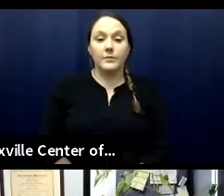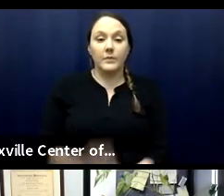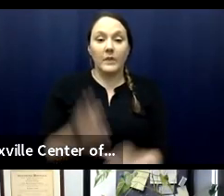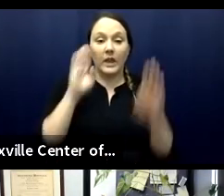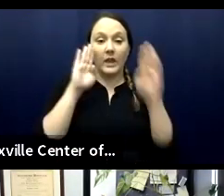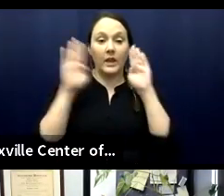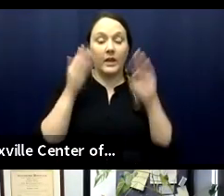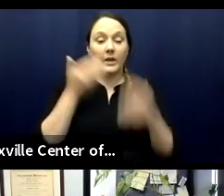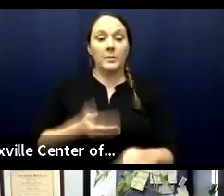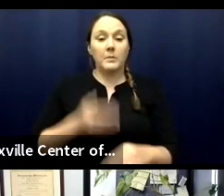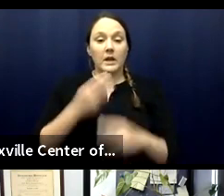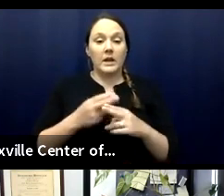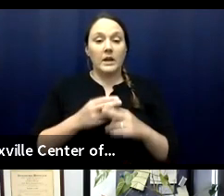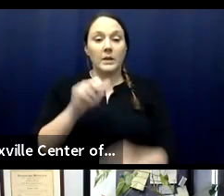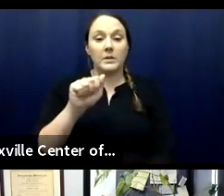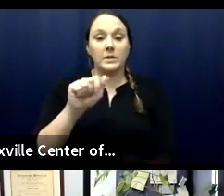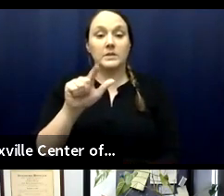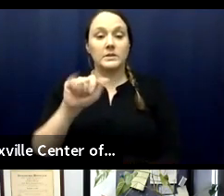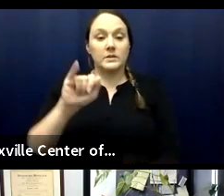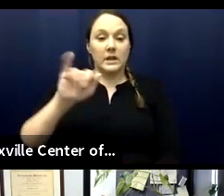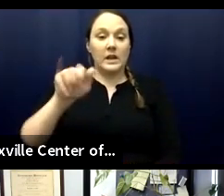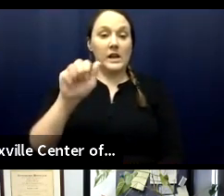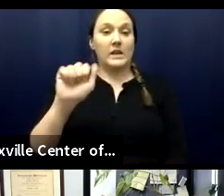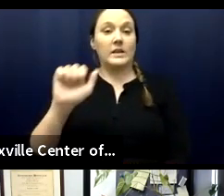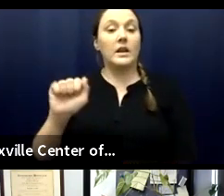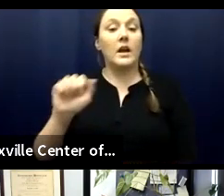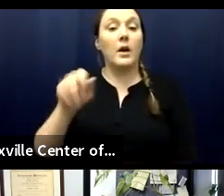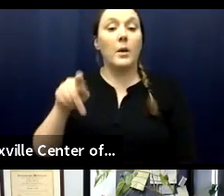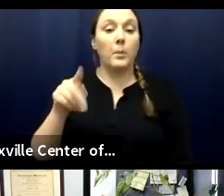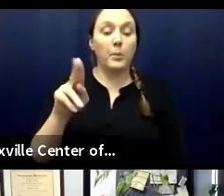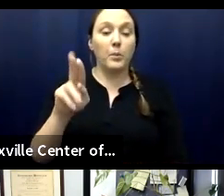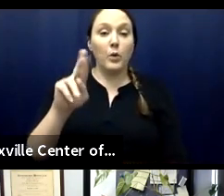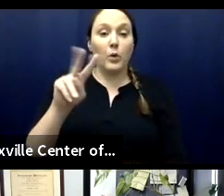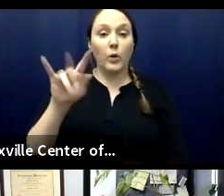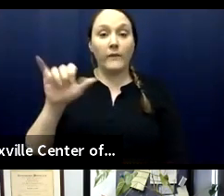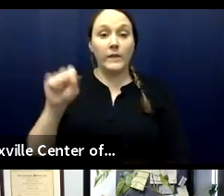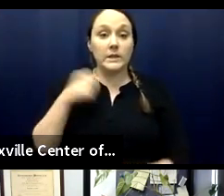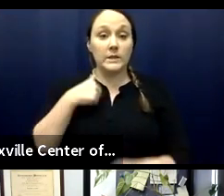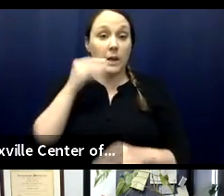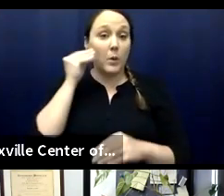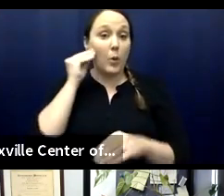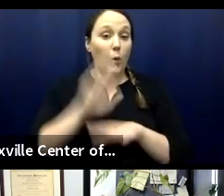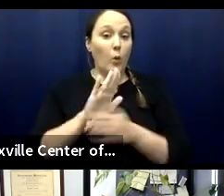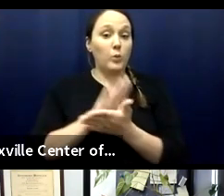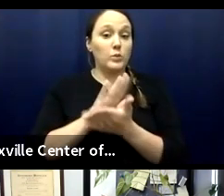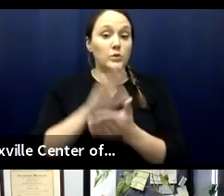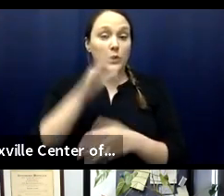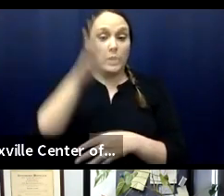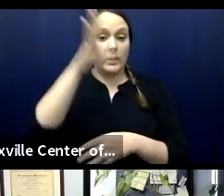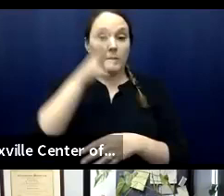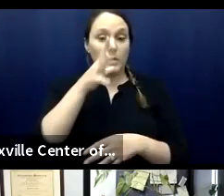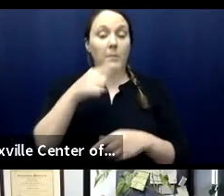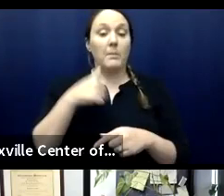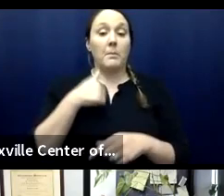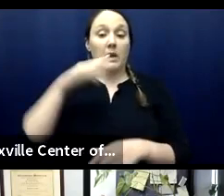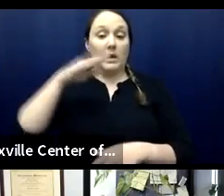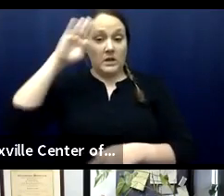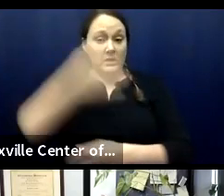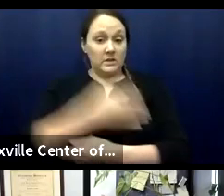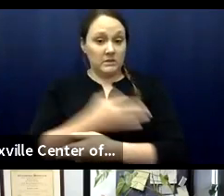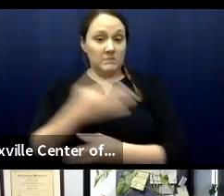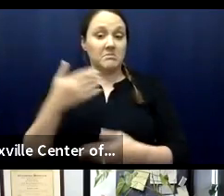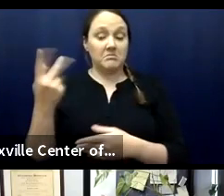Hello, my name is Aya Purvis. I'm a homeschooling mom, and me and my son, we've been at home for 6 months, and finally, right